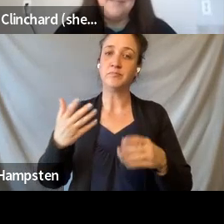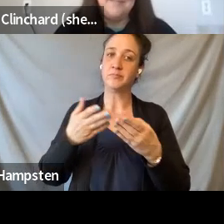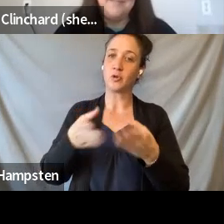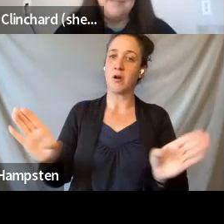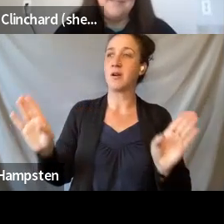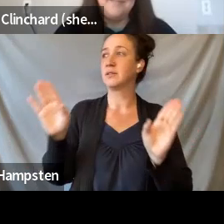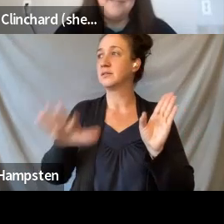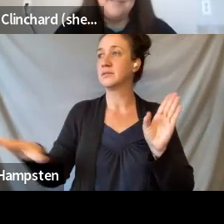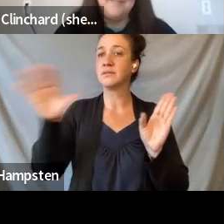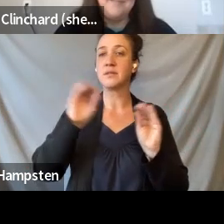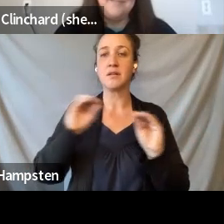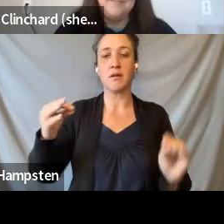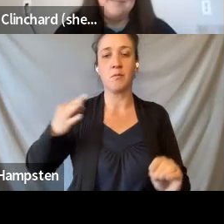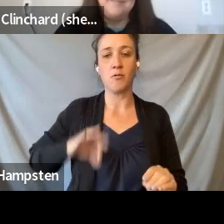sectors.